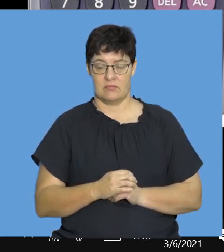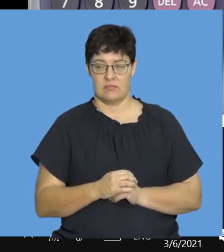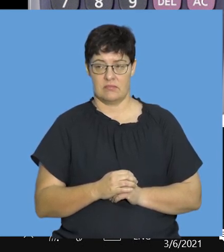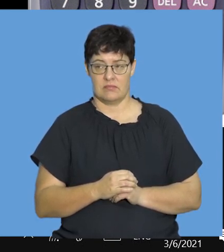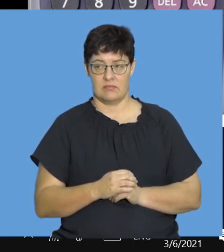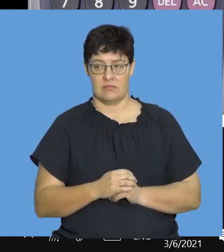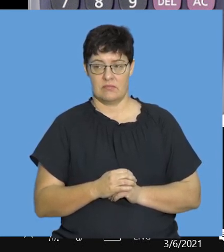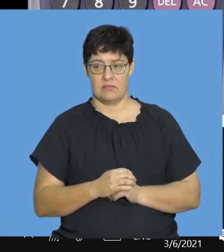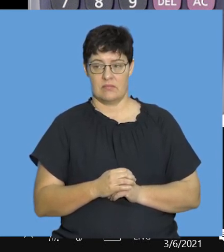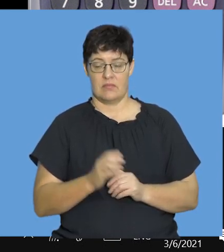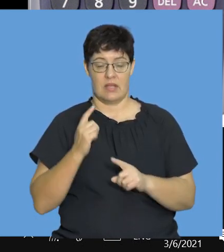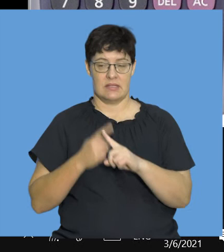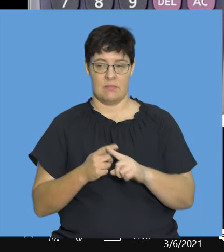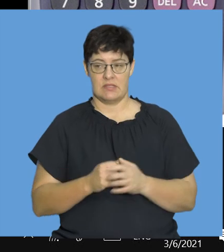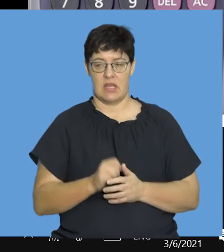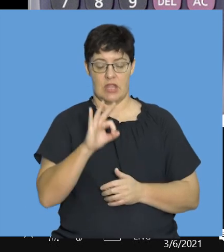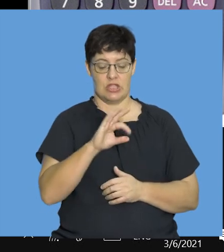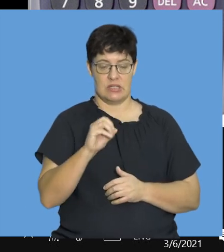right, times 30%,